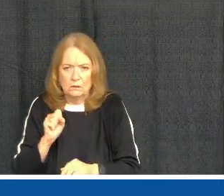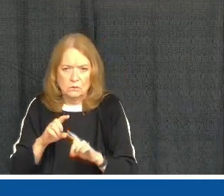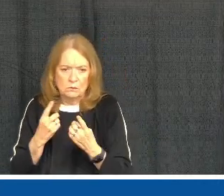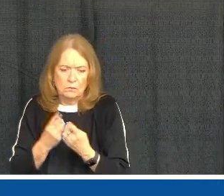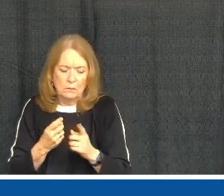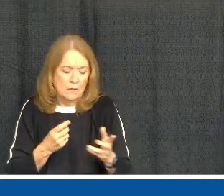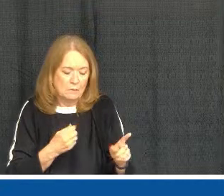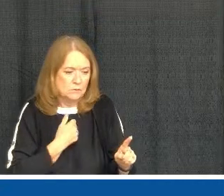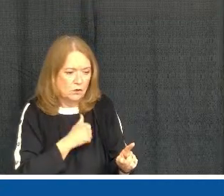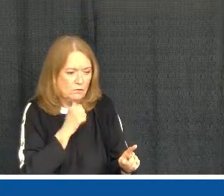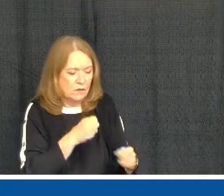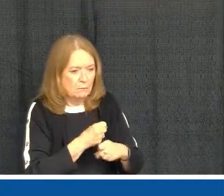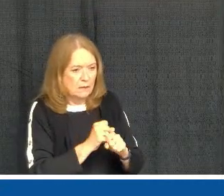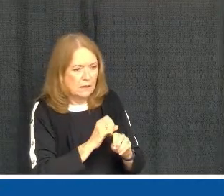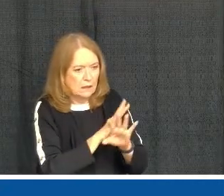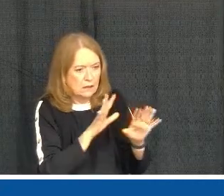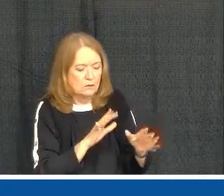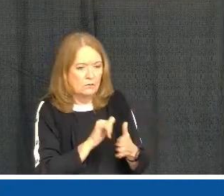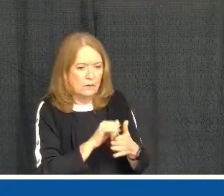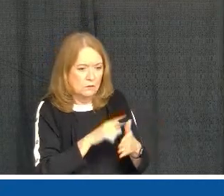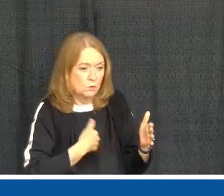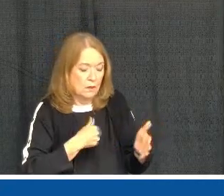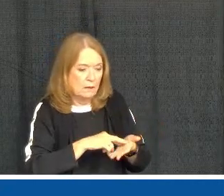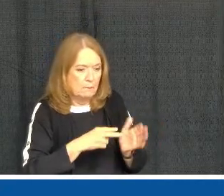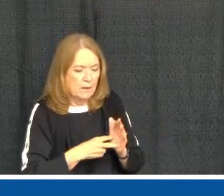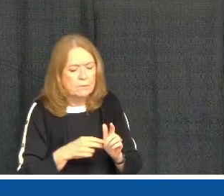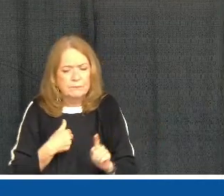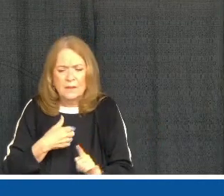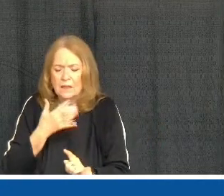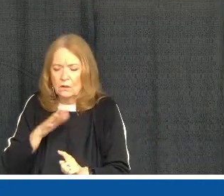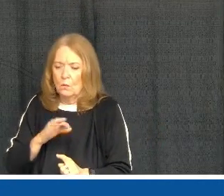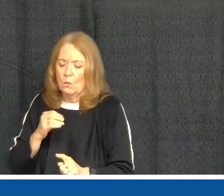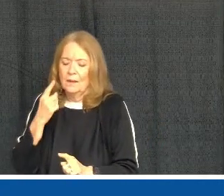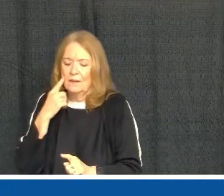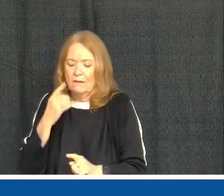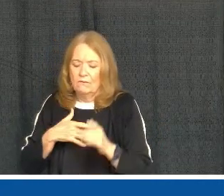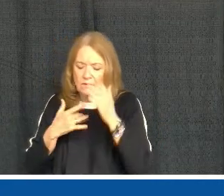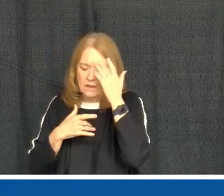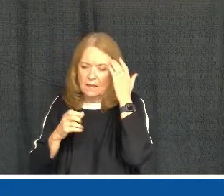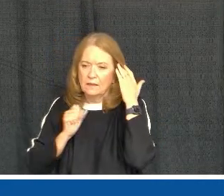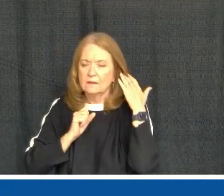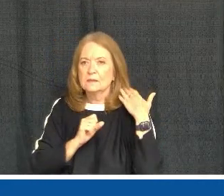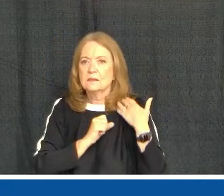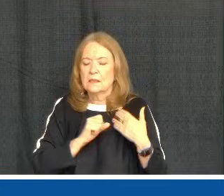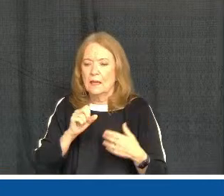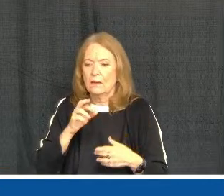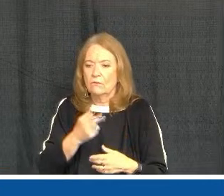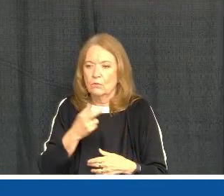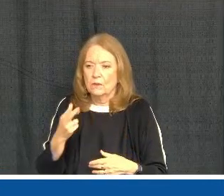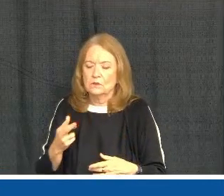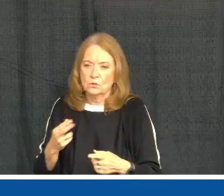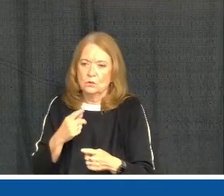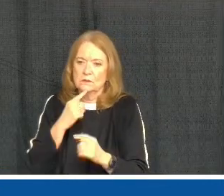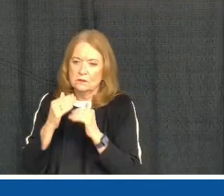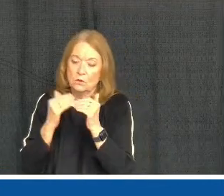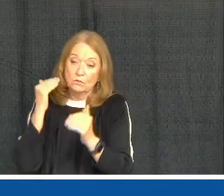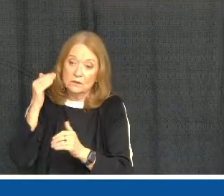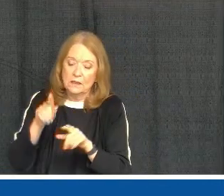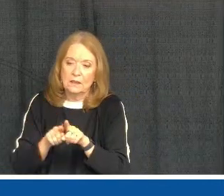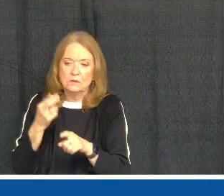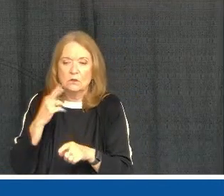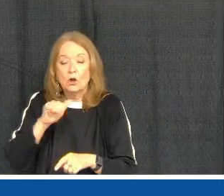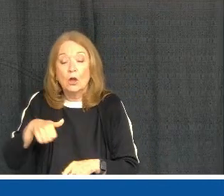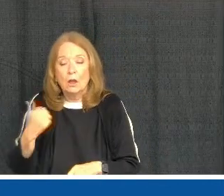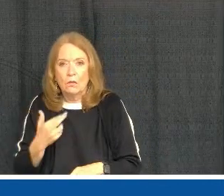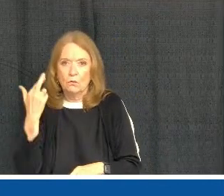apologize. That was my intent. I don't want, and I feel like the staff resources is being overstated as a reason. There are other reasons we